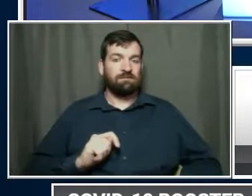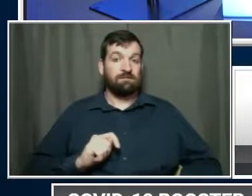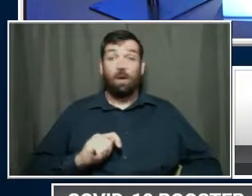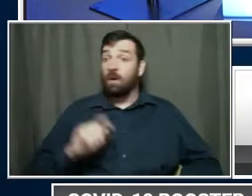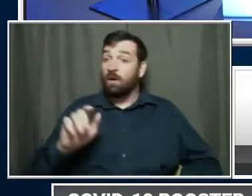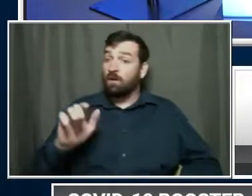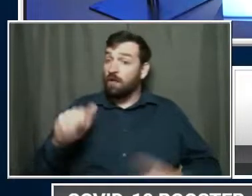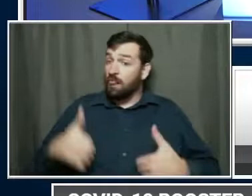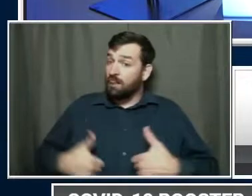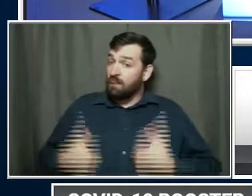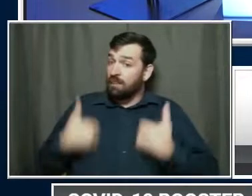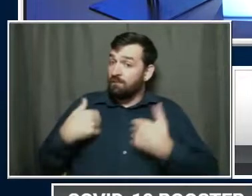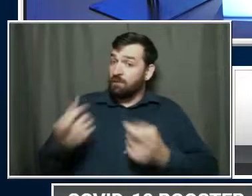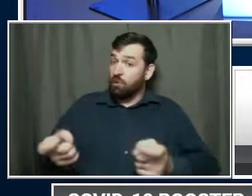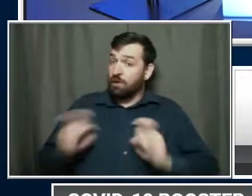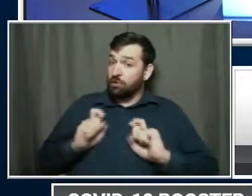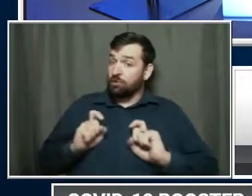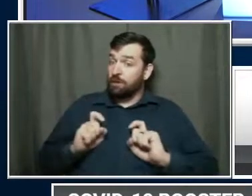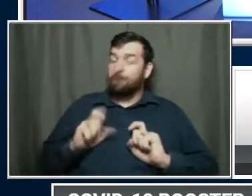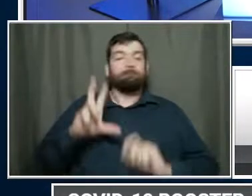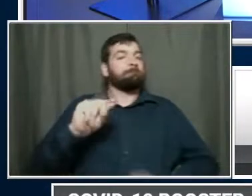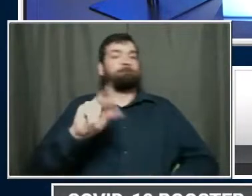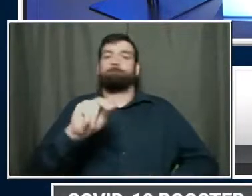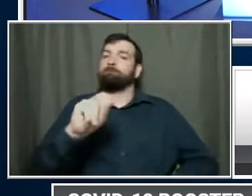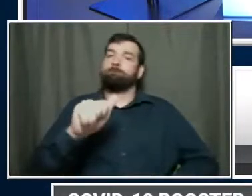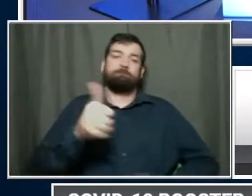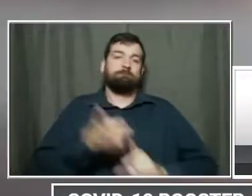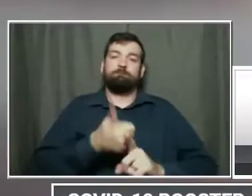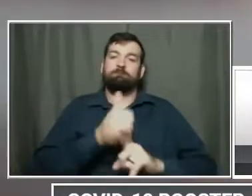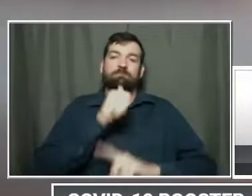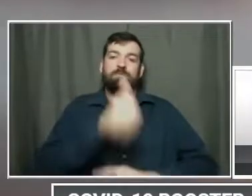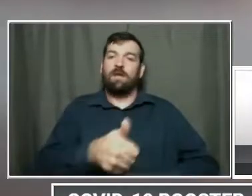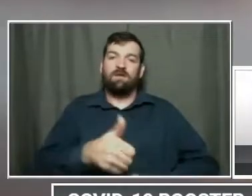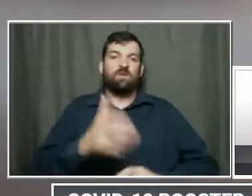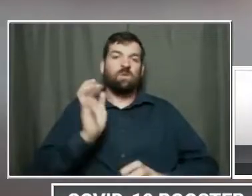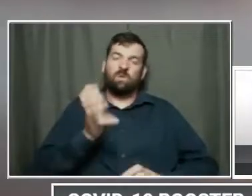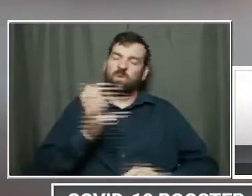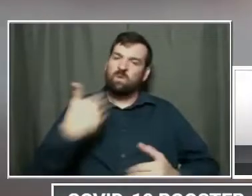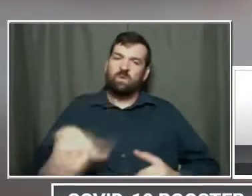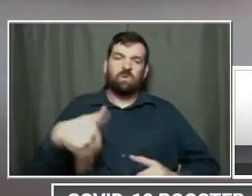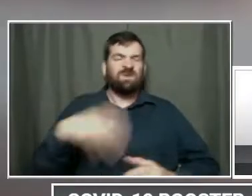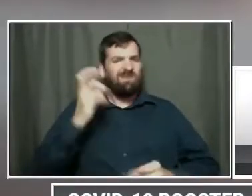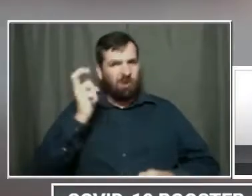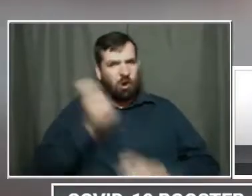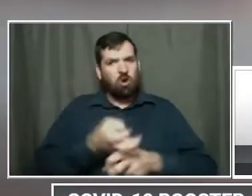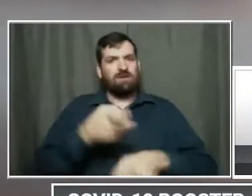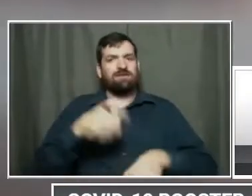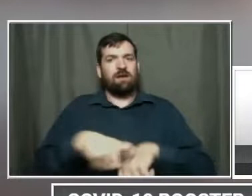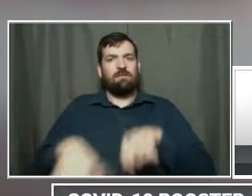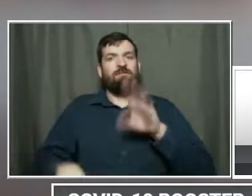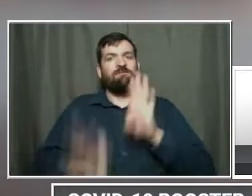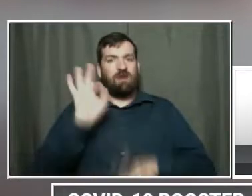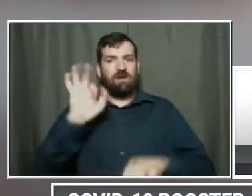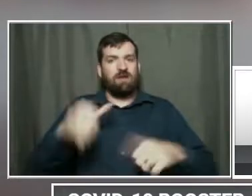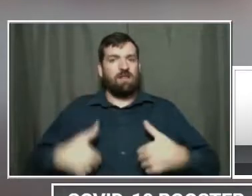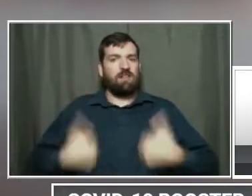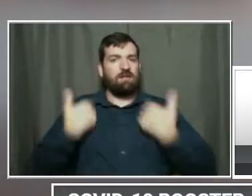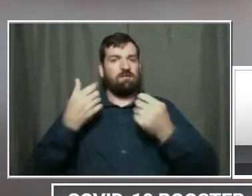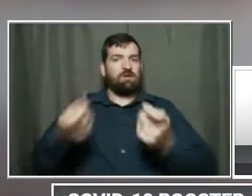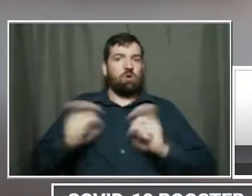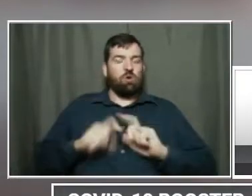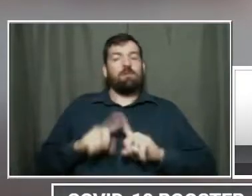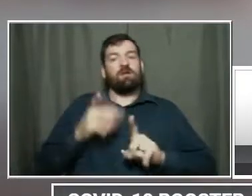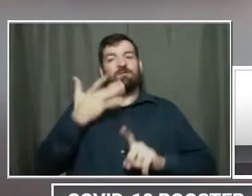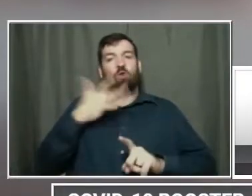donation? It was not. I had a really hard time finding a living donor, but I was fortunate enough